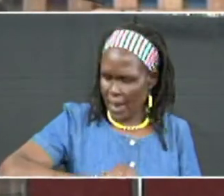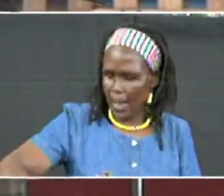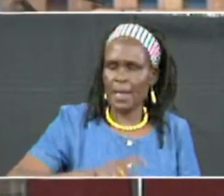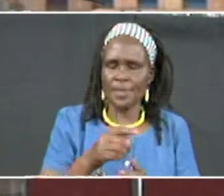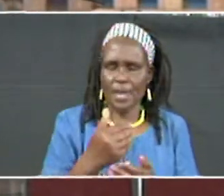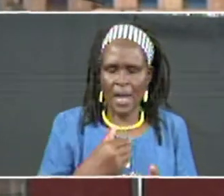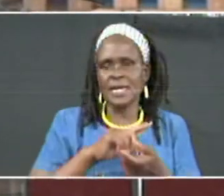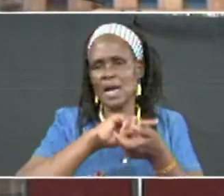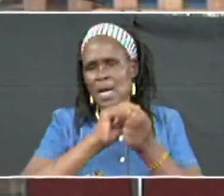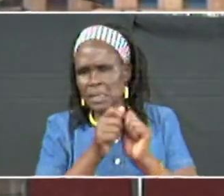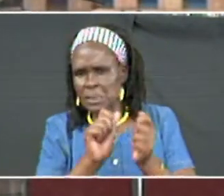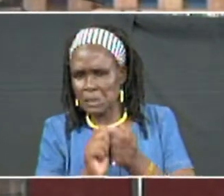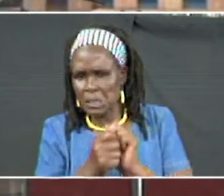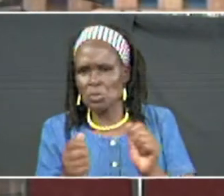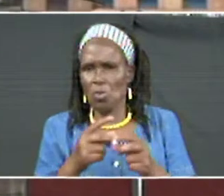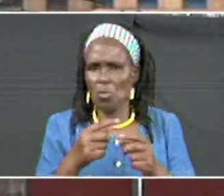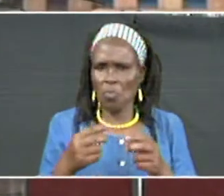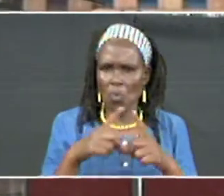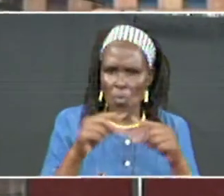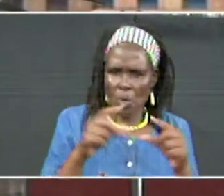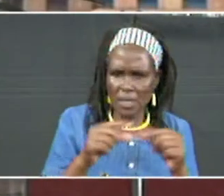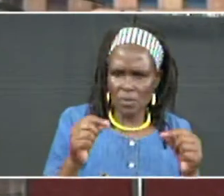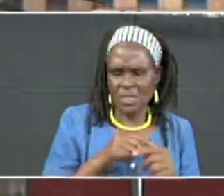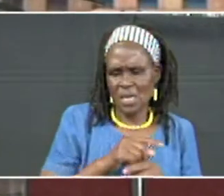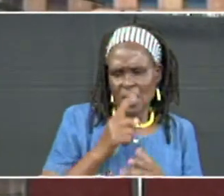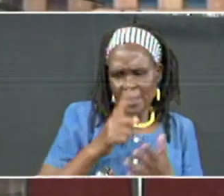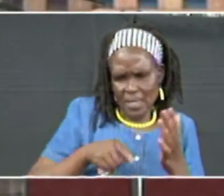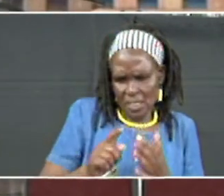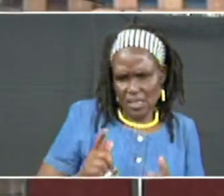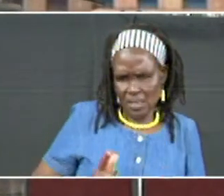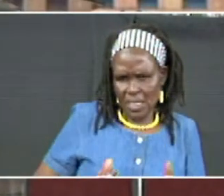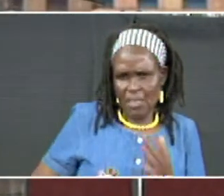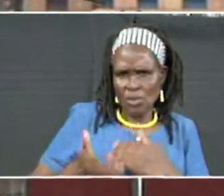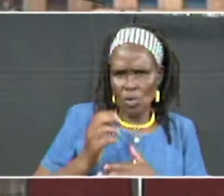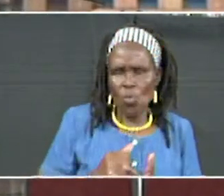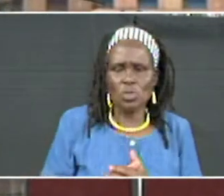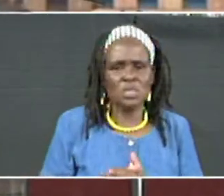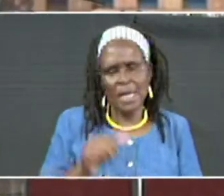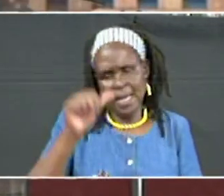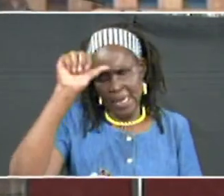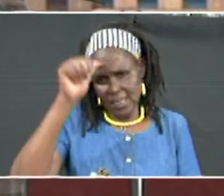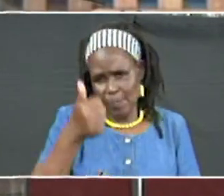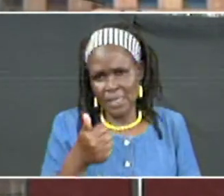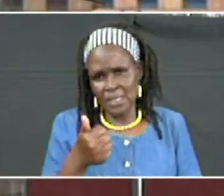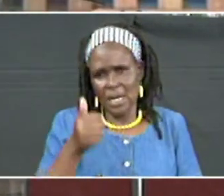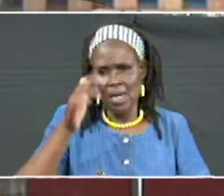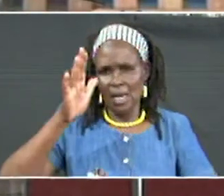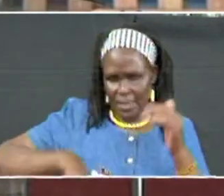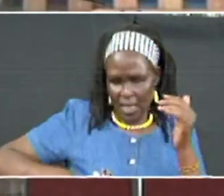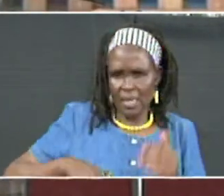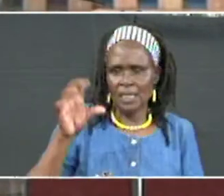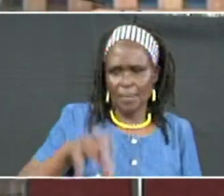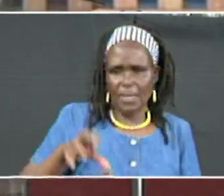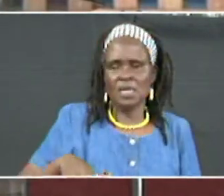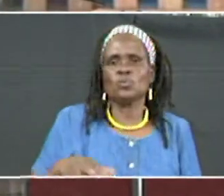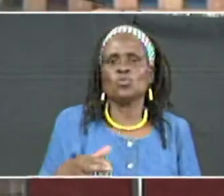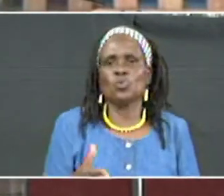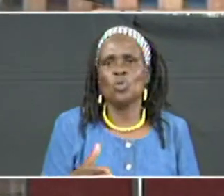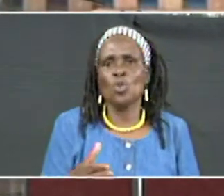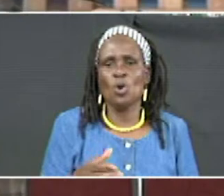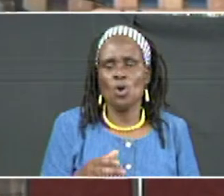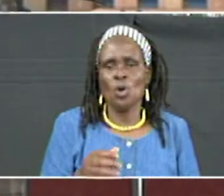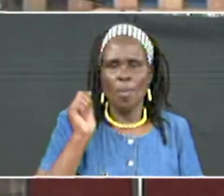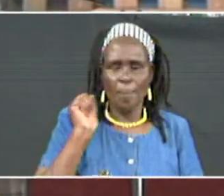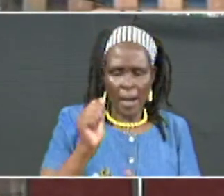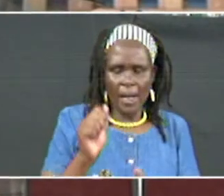exchange of words, but this lady was smarter, if you know what I mean, than the matatu tout. And so